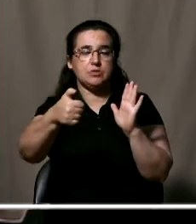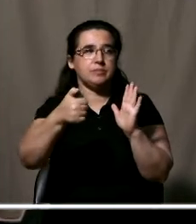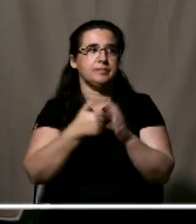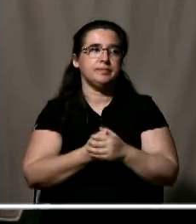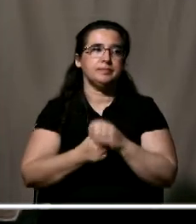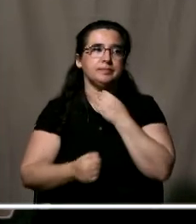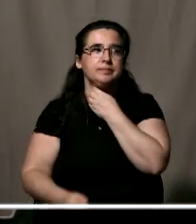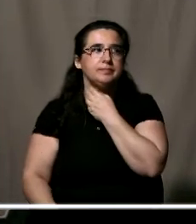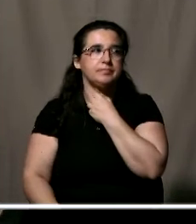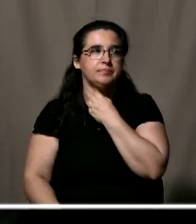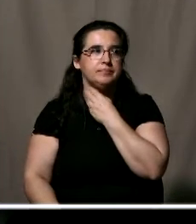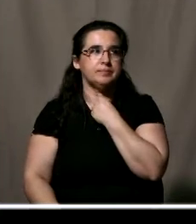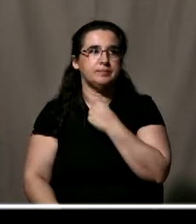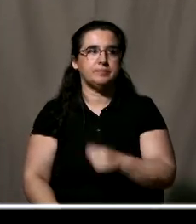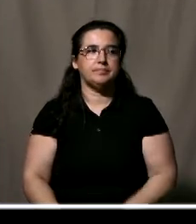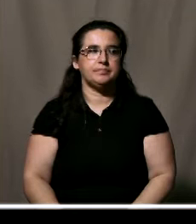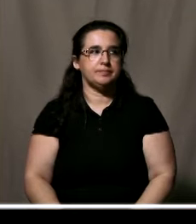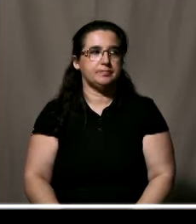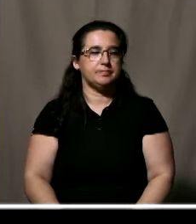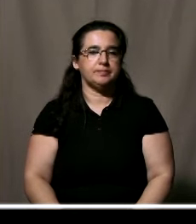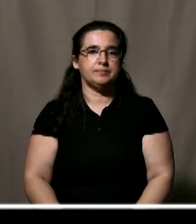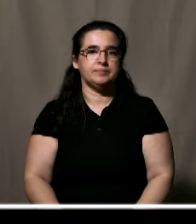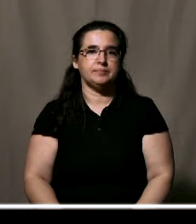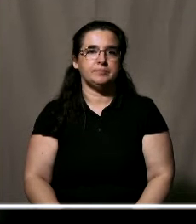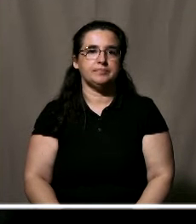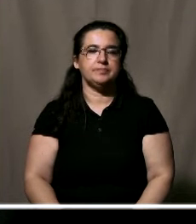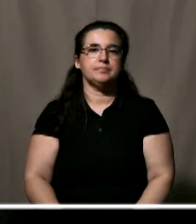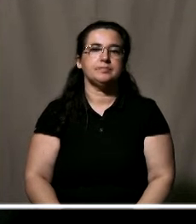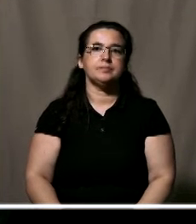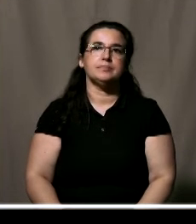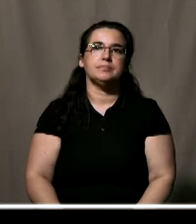Versículo 25. So I will restore to you.